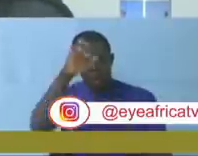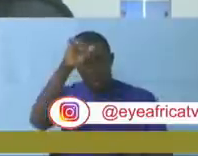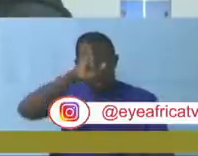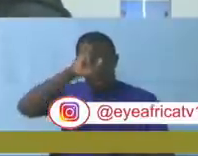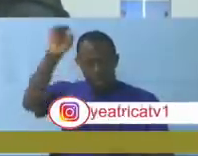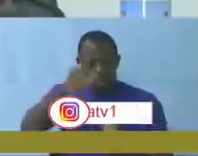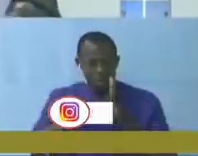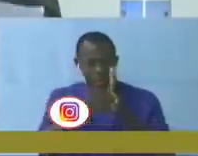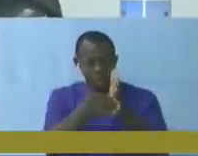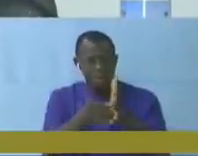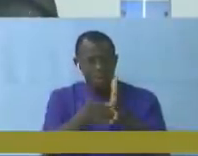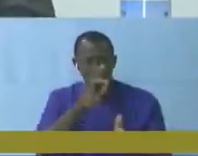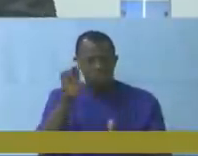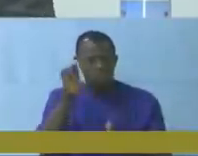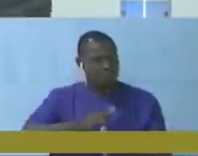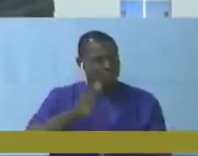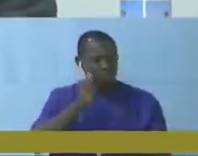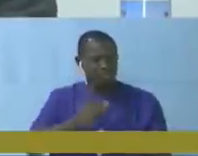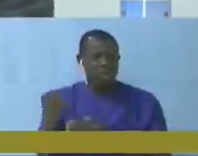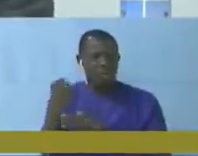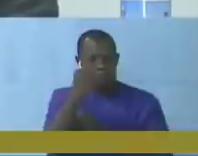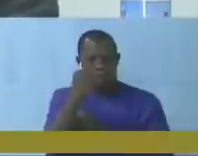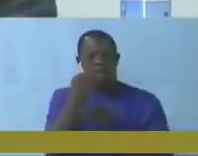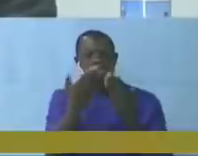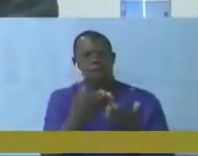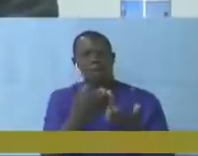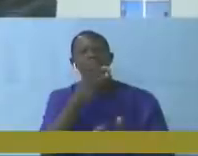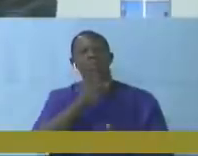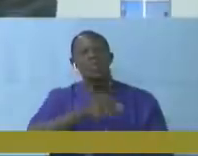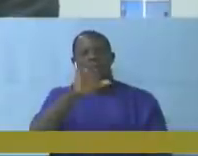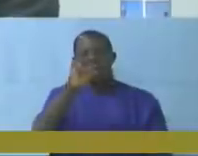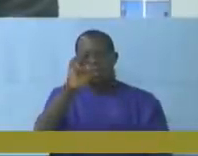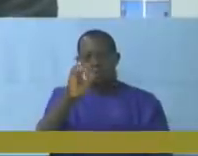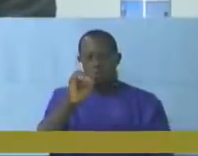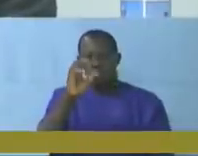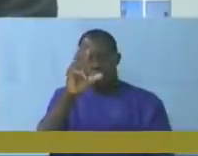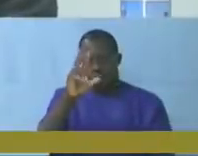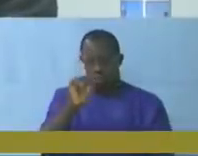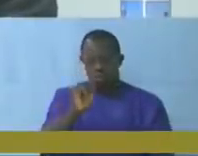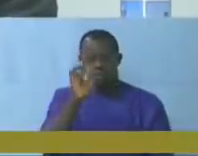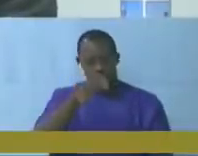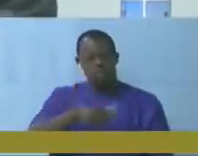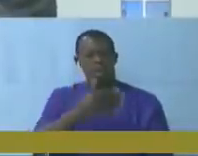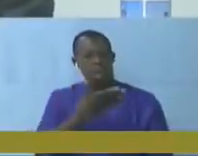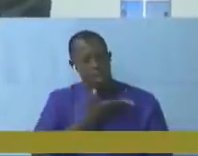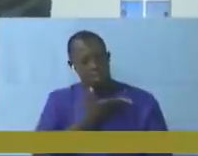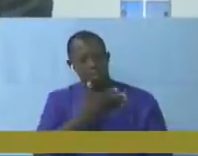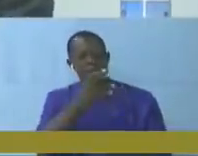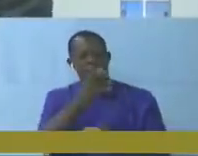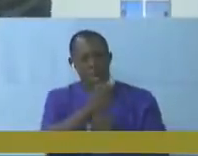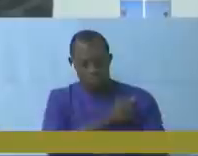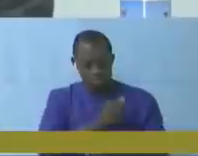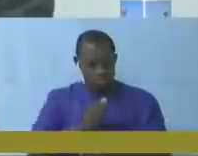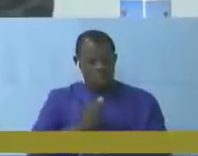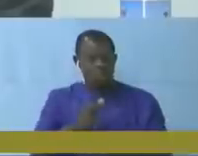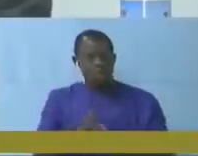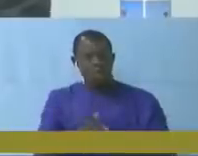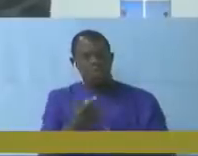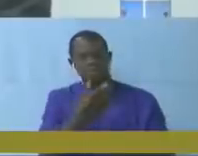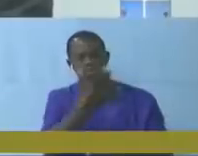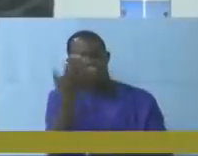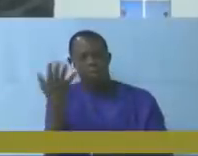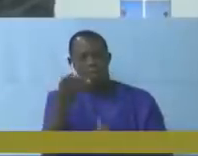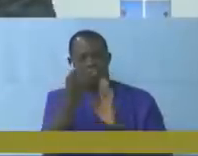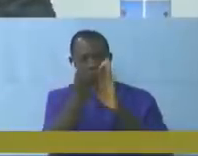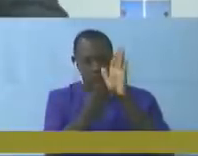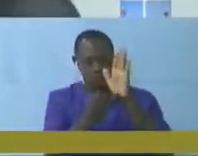Mr. Sowe is going to help us understand some of these intricate issues. Thank you, Mr. Sowe, for